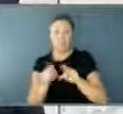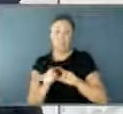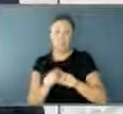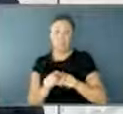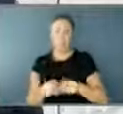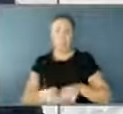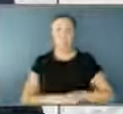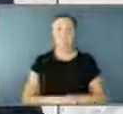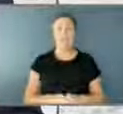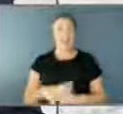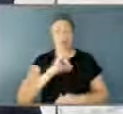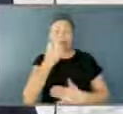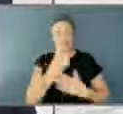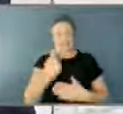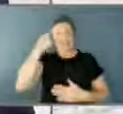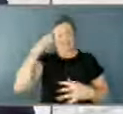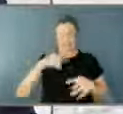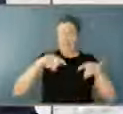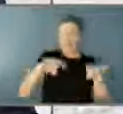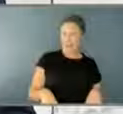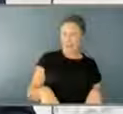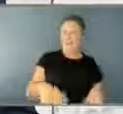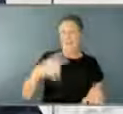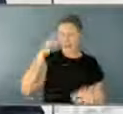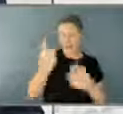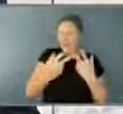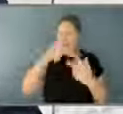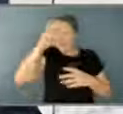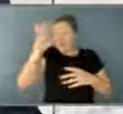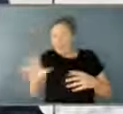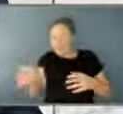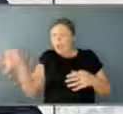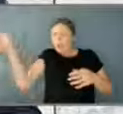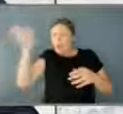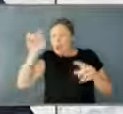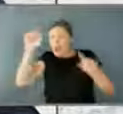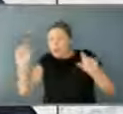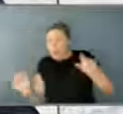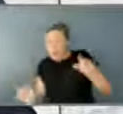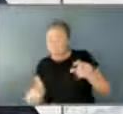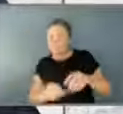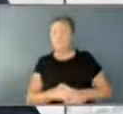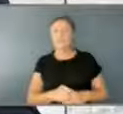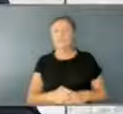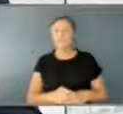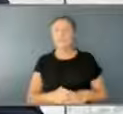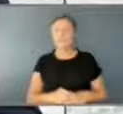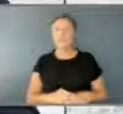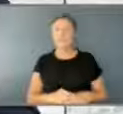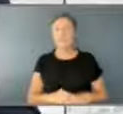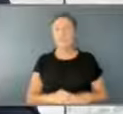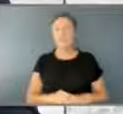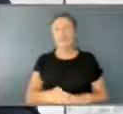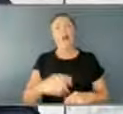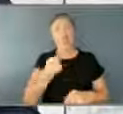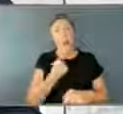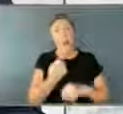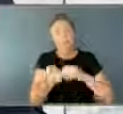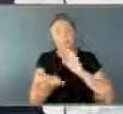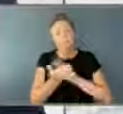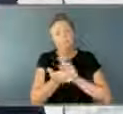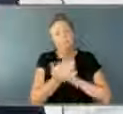our vaccine. These additional vaccines have been secured consistent with our requirements under the strategy. And I want to commend again